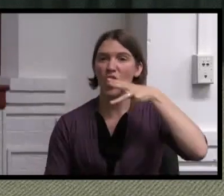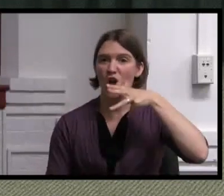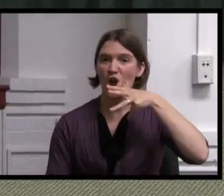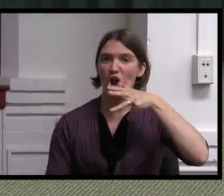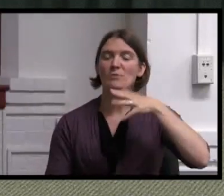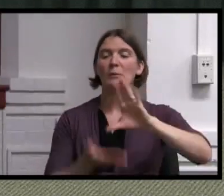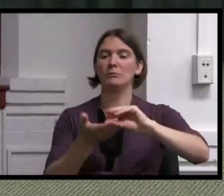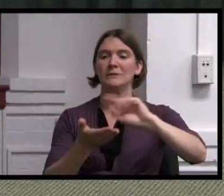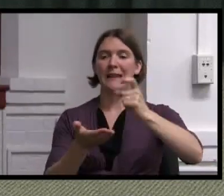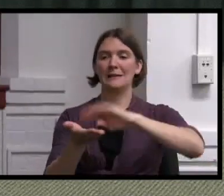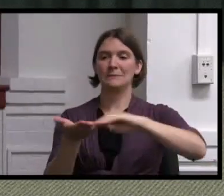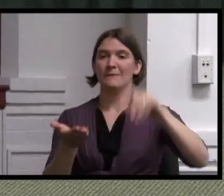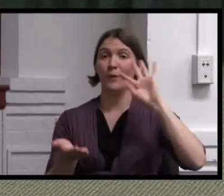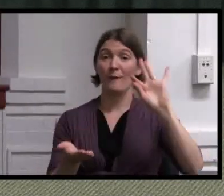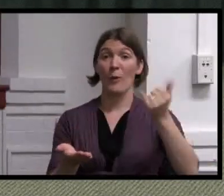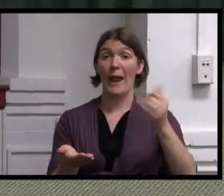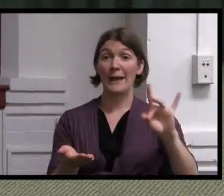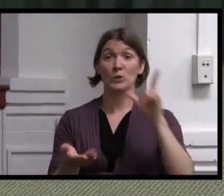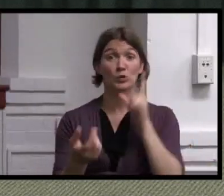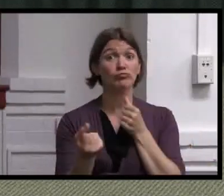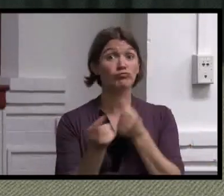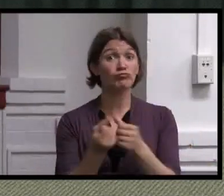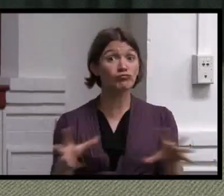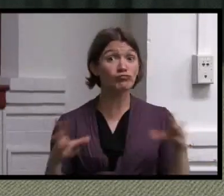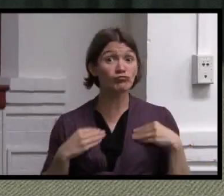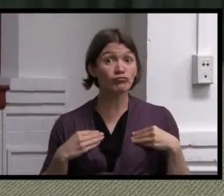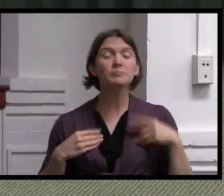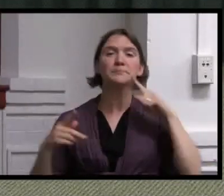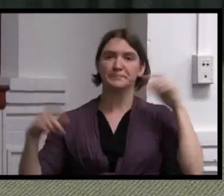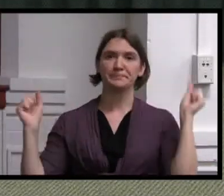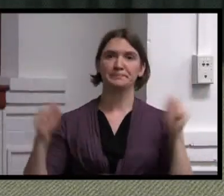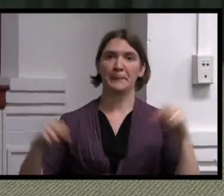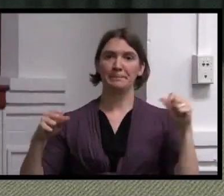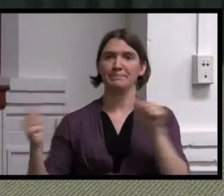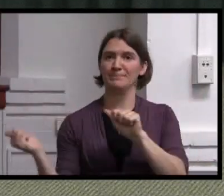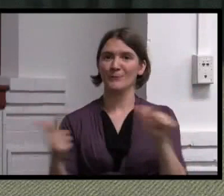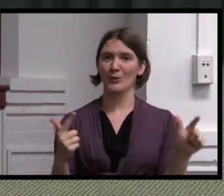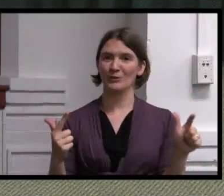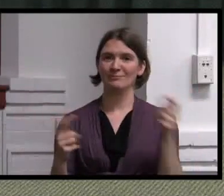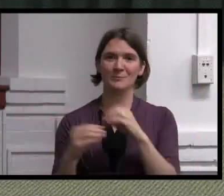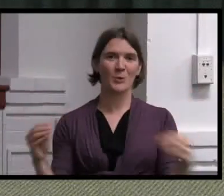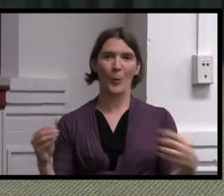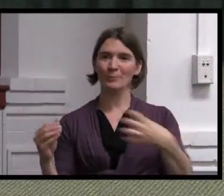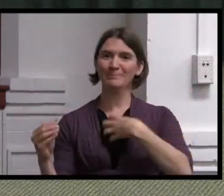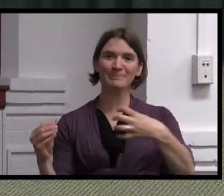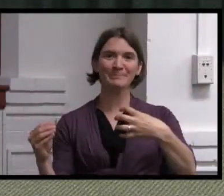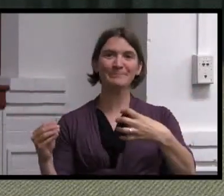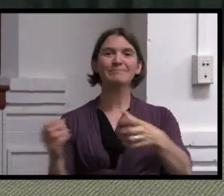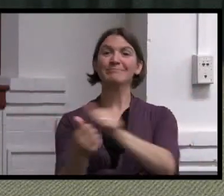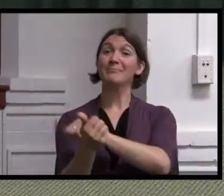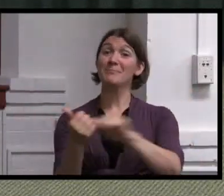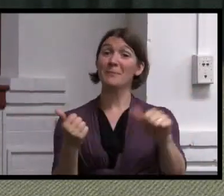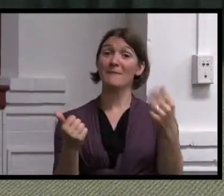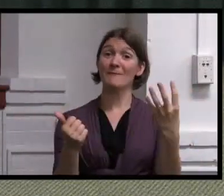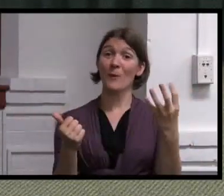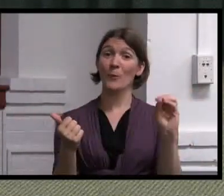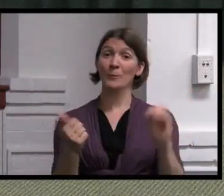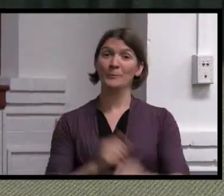for FY18. All those in favor, please say aye. Aye. Aye. Anyone opposed? Motion